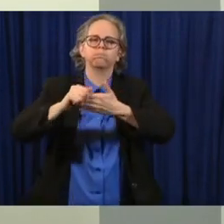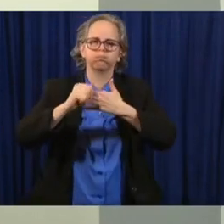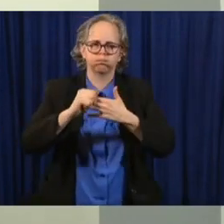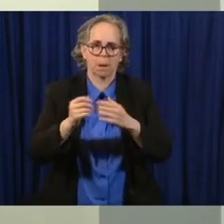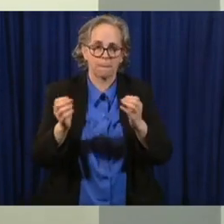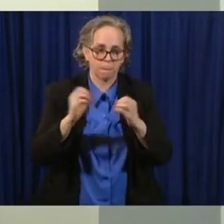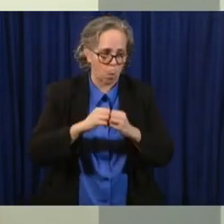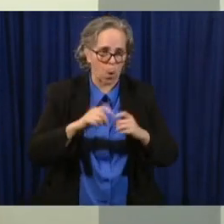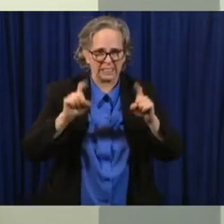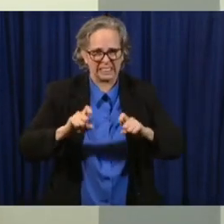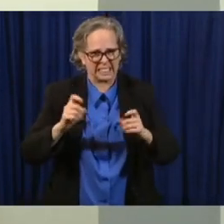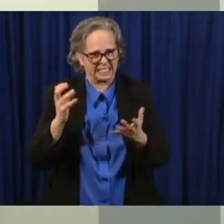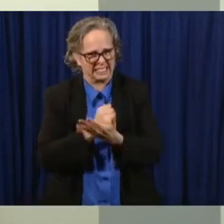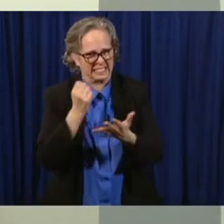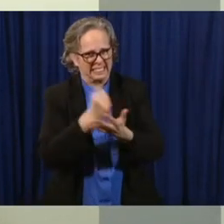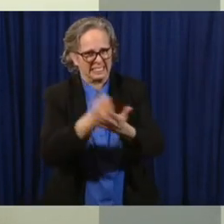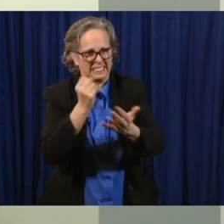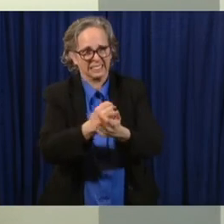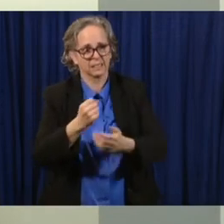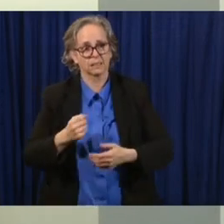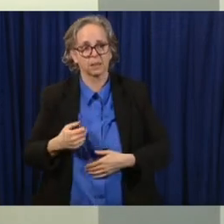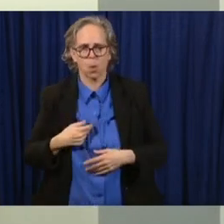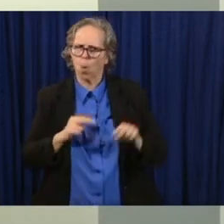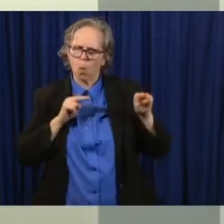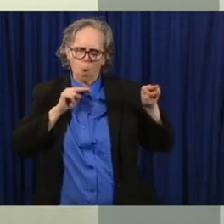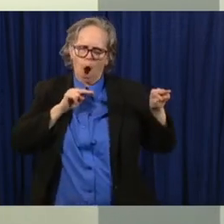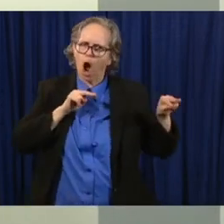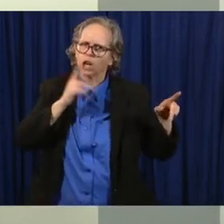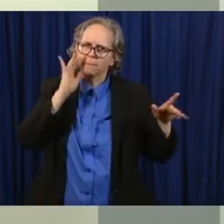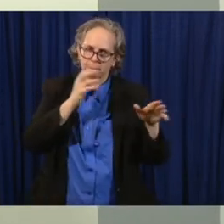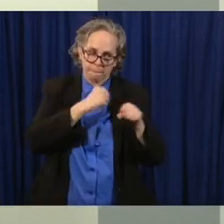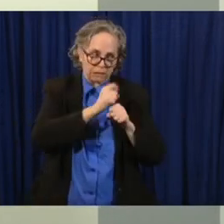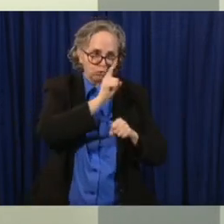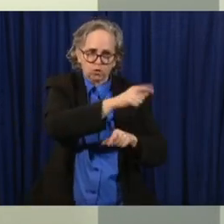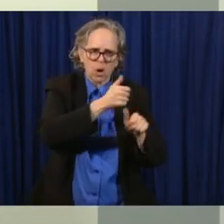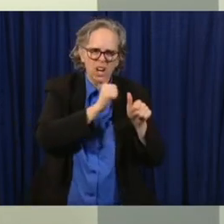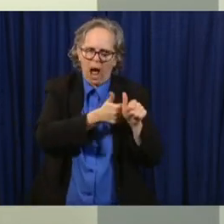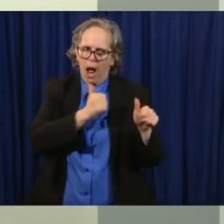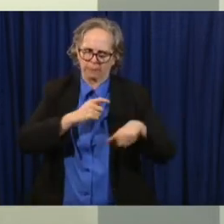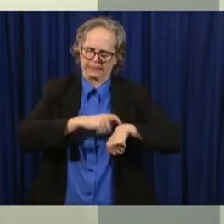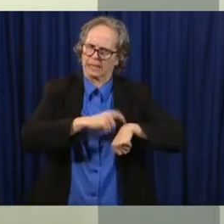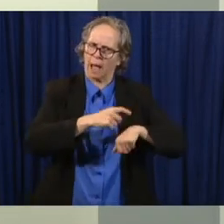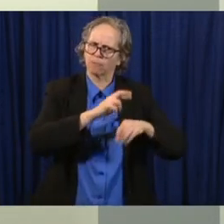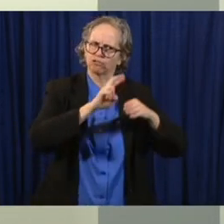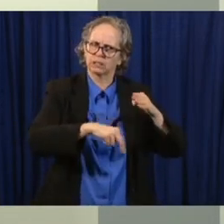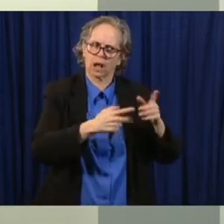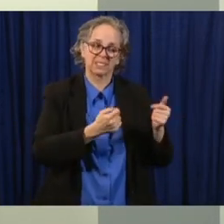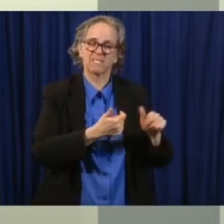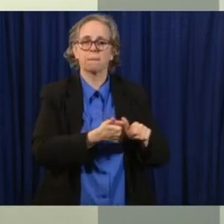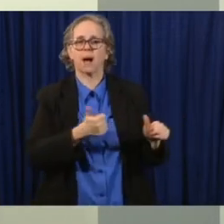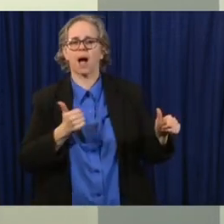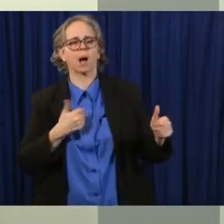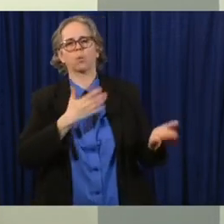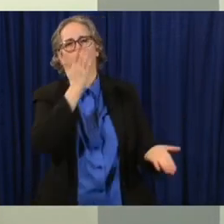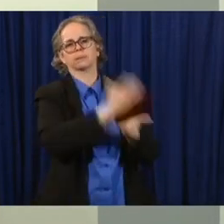labs now, and we're going to closely monitor that to make sure that those times are not getting so far behind that we feel it's not helpful to